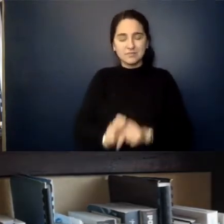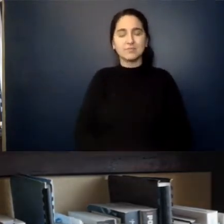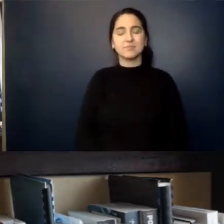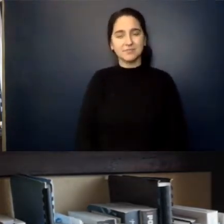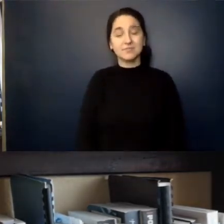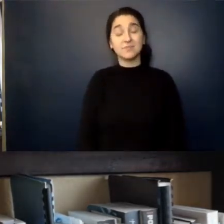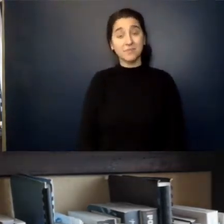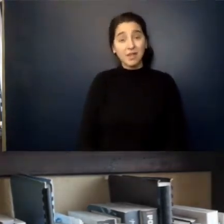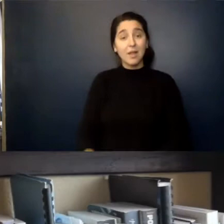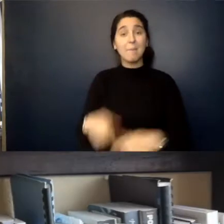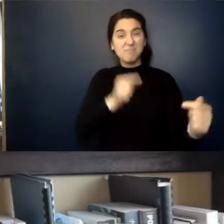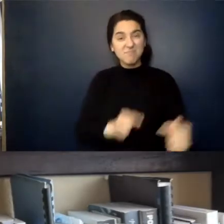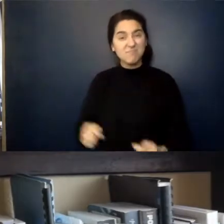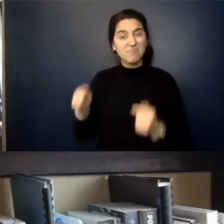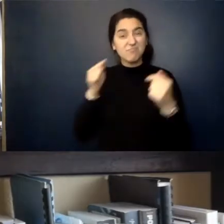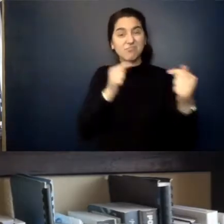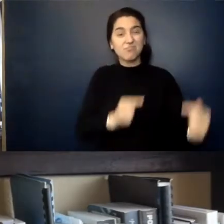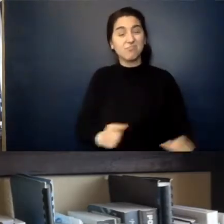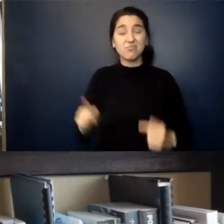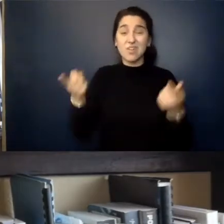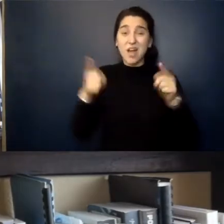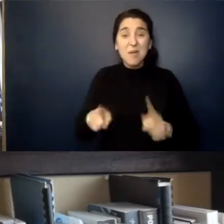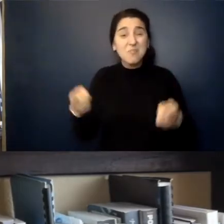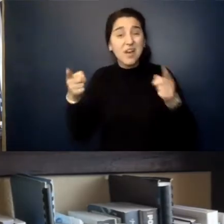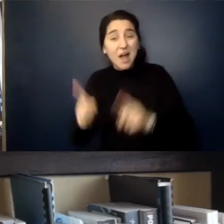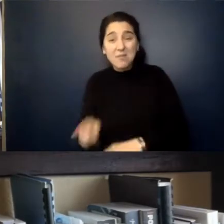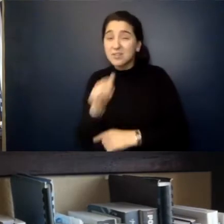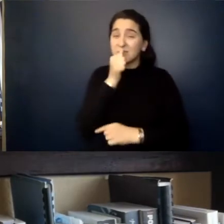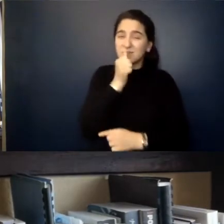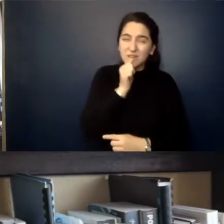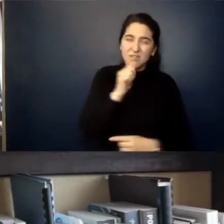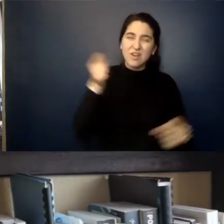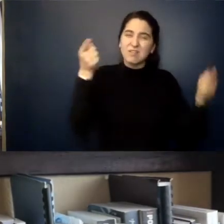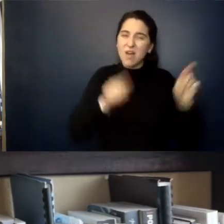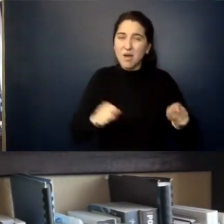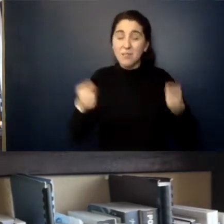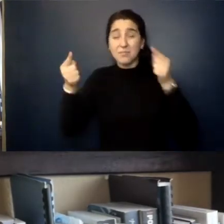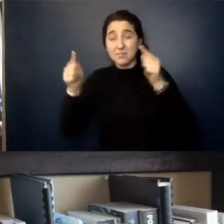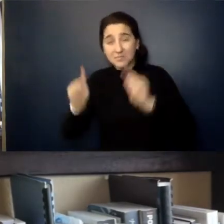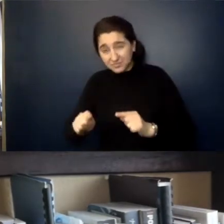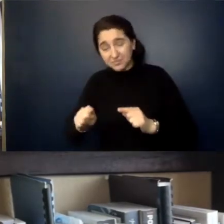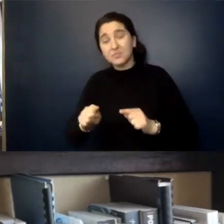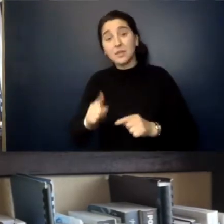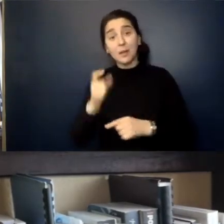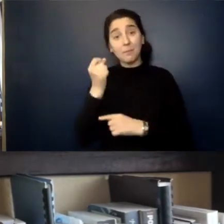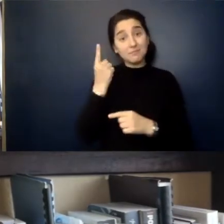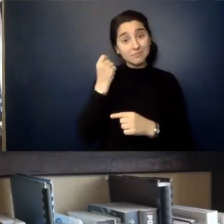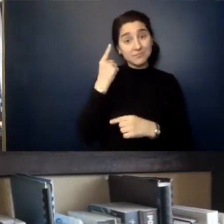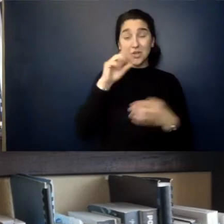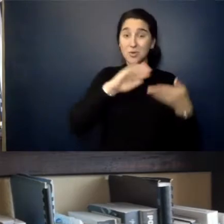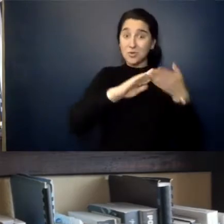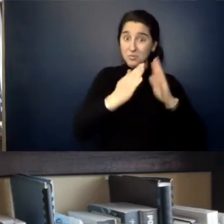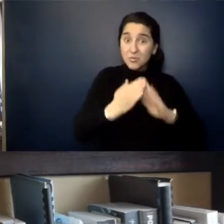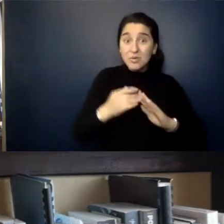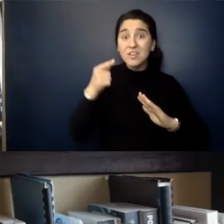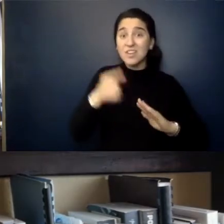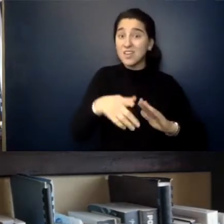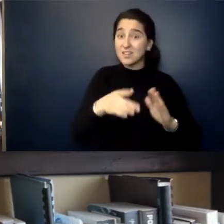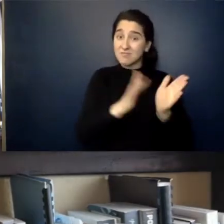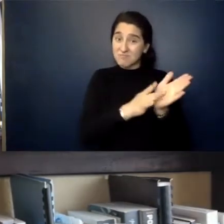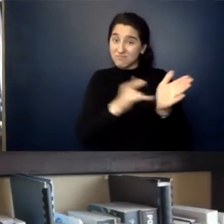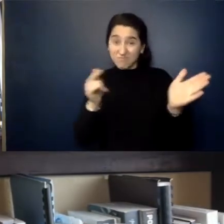inside the country and outside, they feel strength, and they feel that the